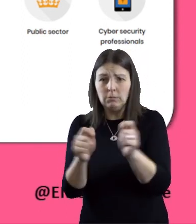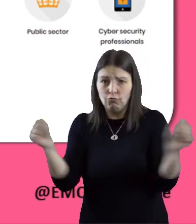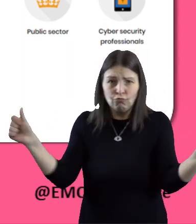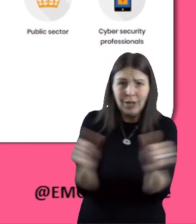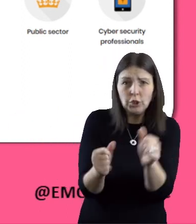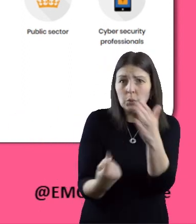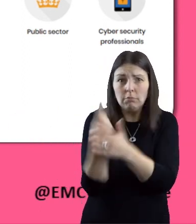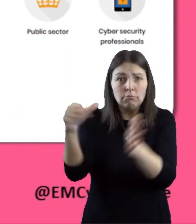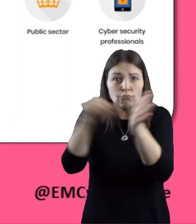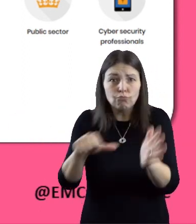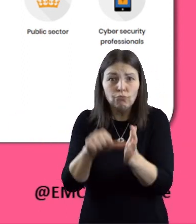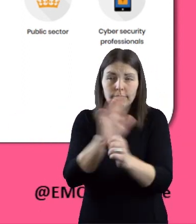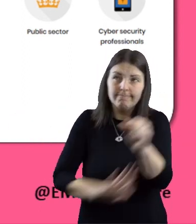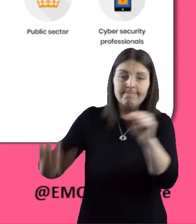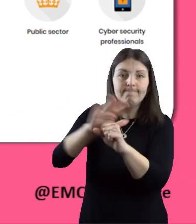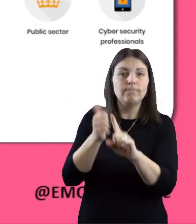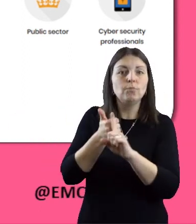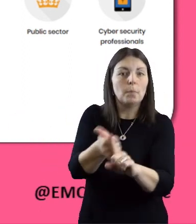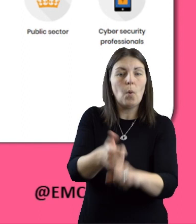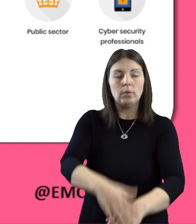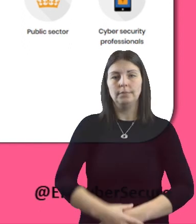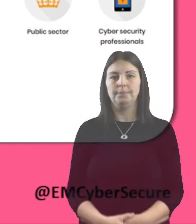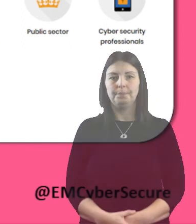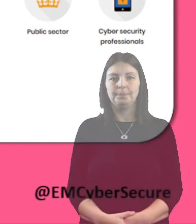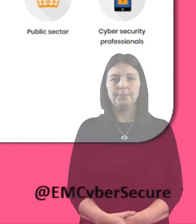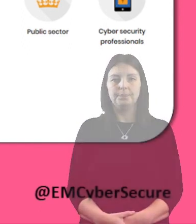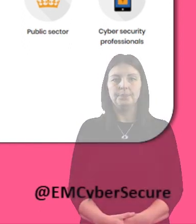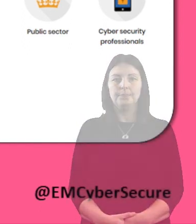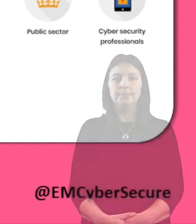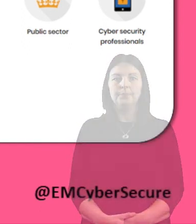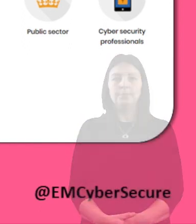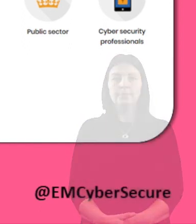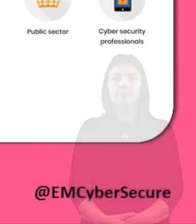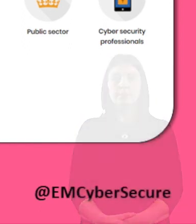UK, help with recovery and learn lessons for the future.